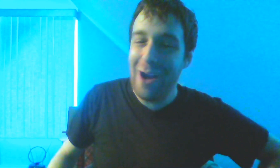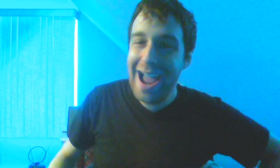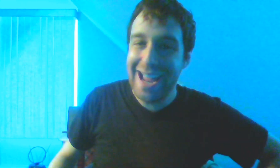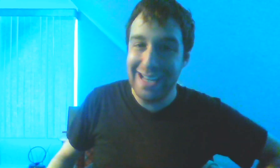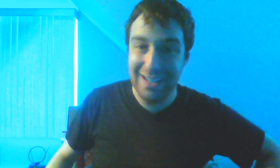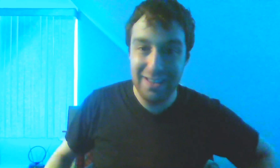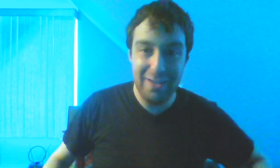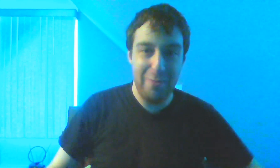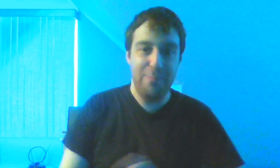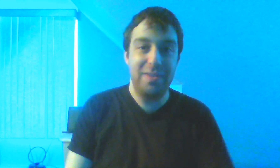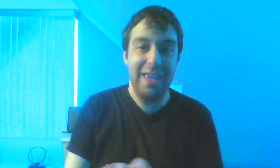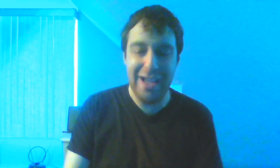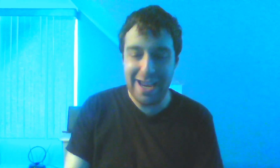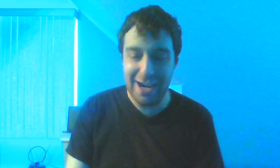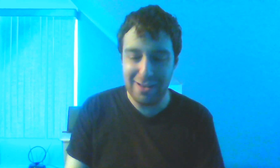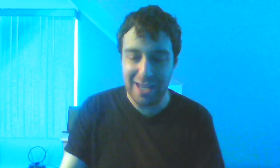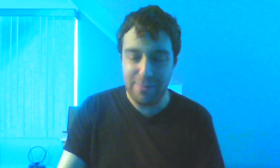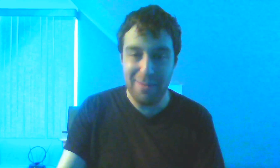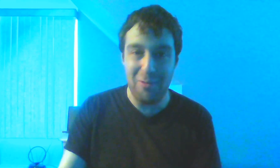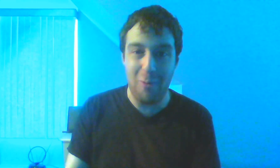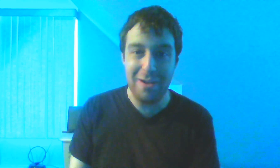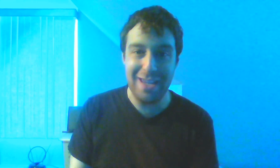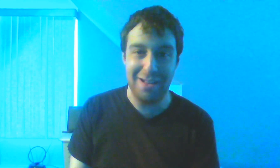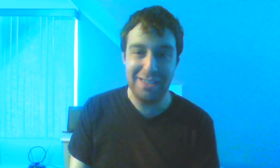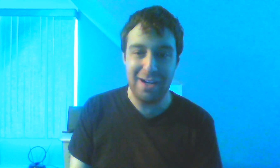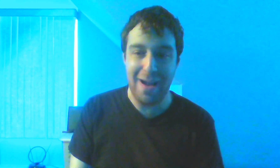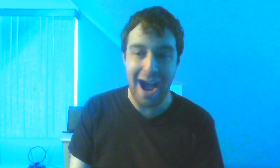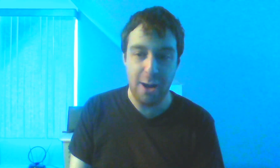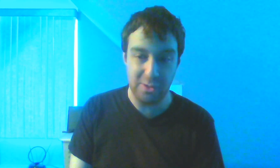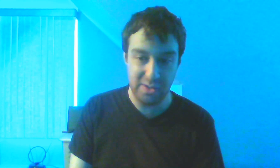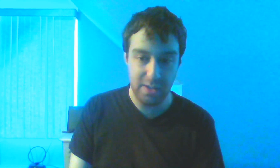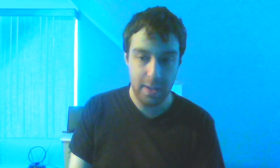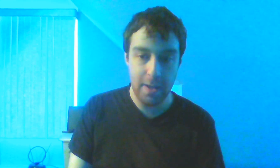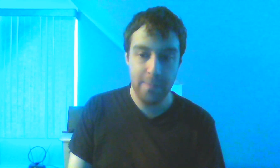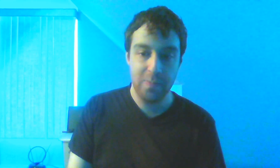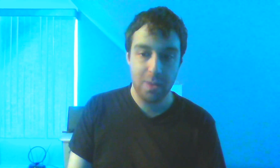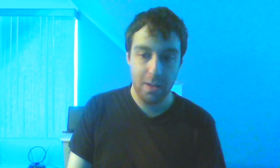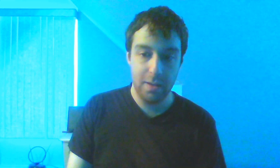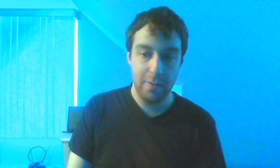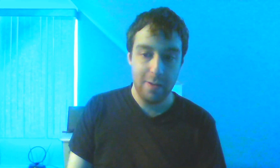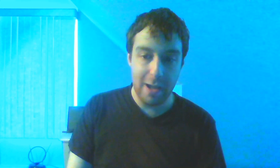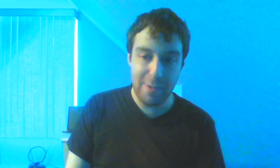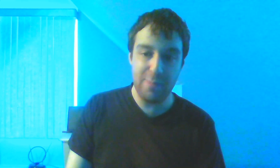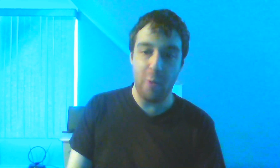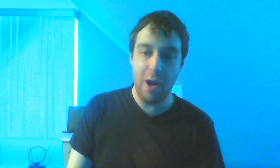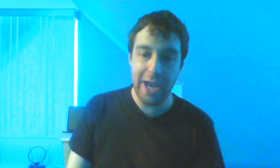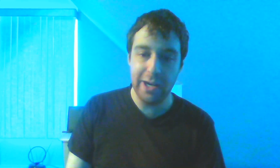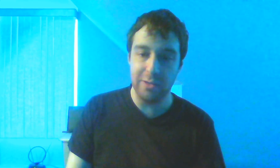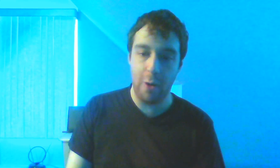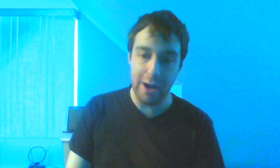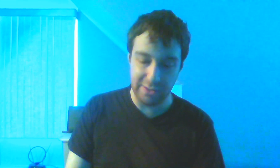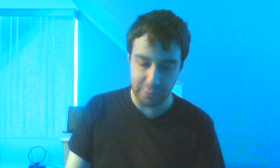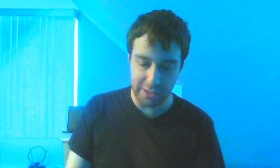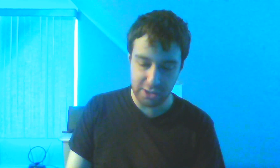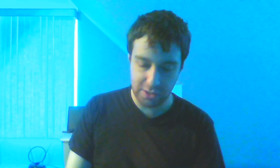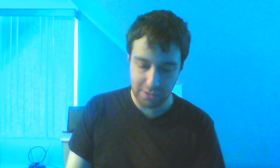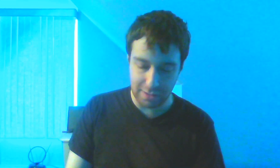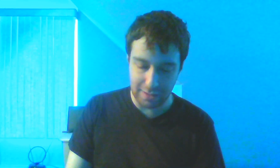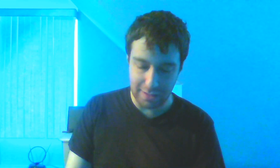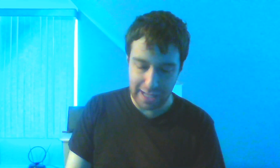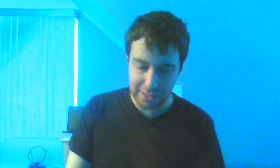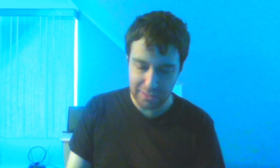so quiet. The only thing I hear is like people walking outside of my house. Like people walking their dogs,